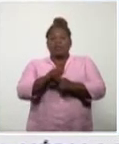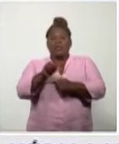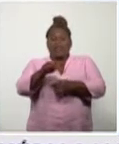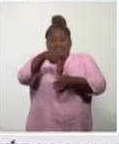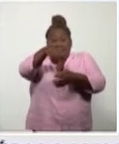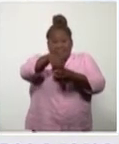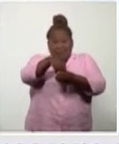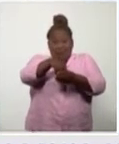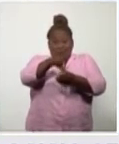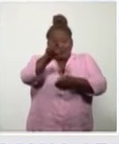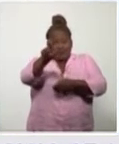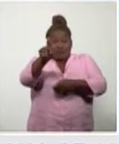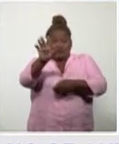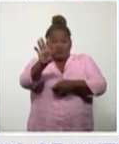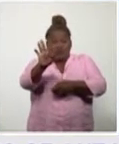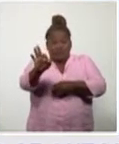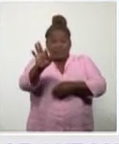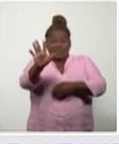In these